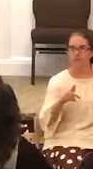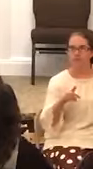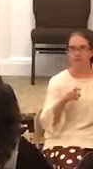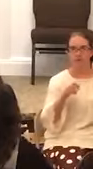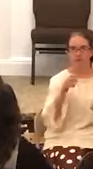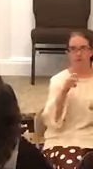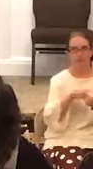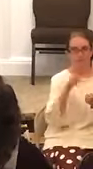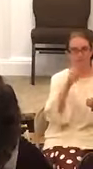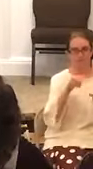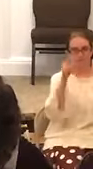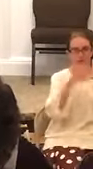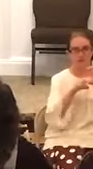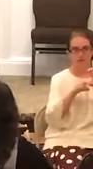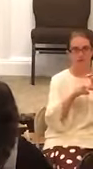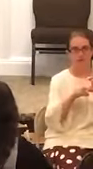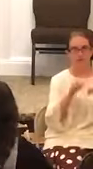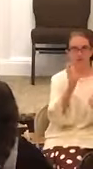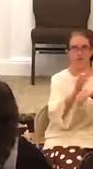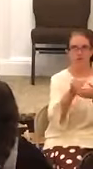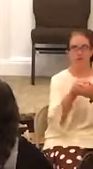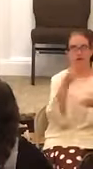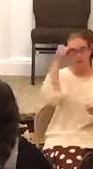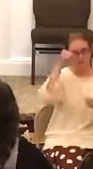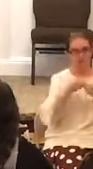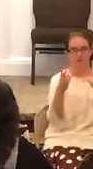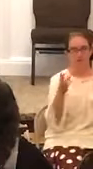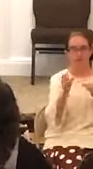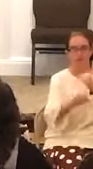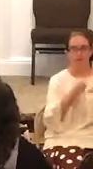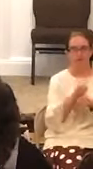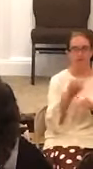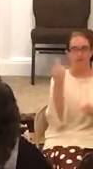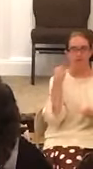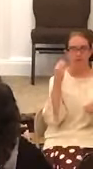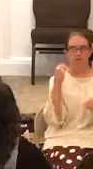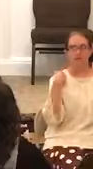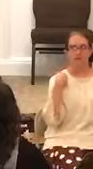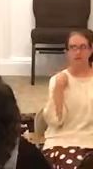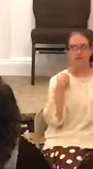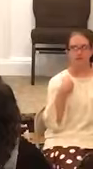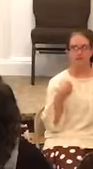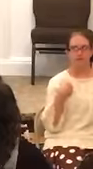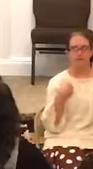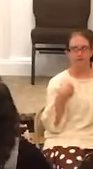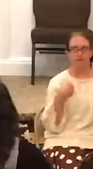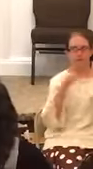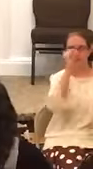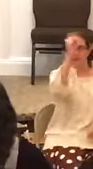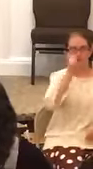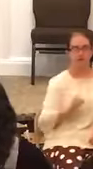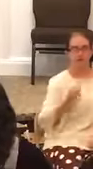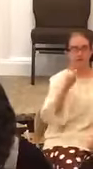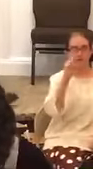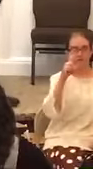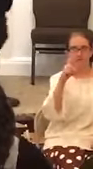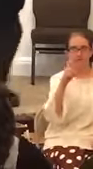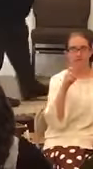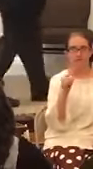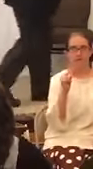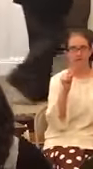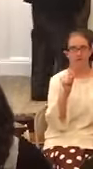of pews in churches before. Amen. I remember years ago as a teenager, we was in a church in South Texas, and there was the church